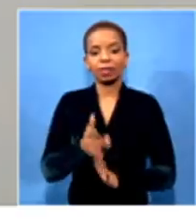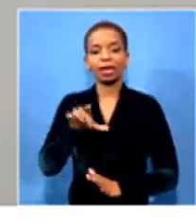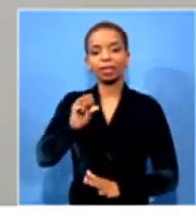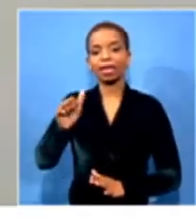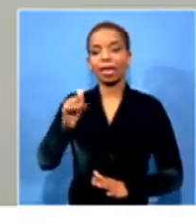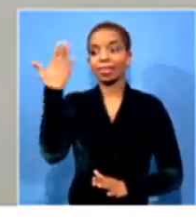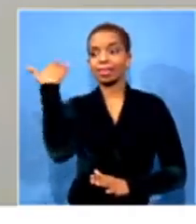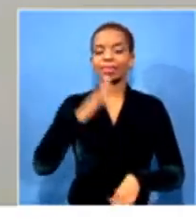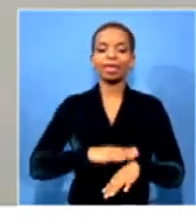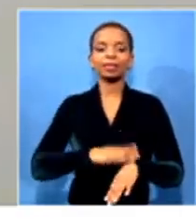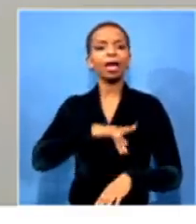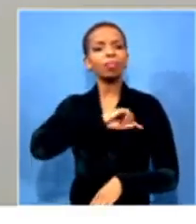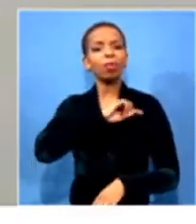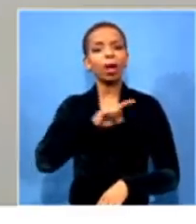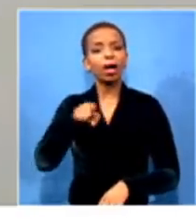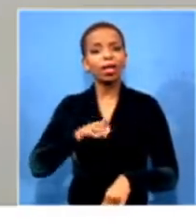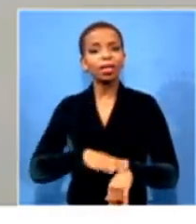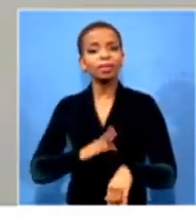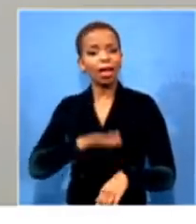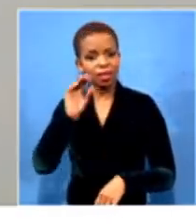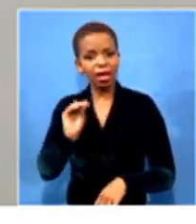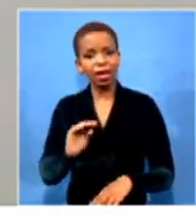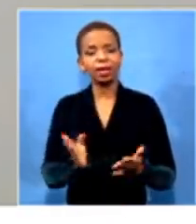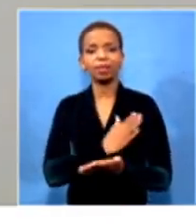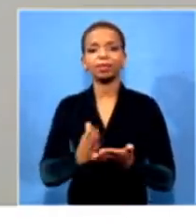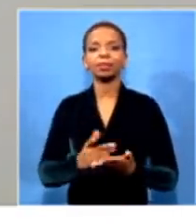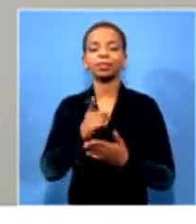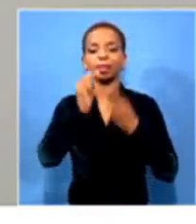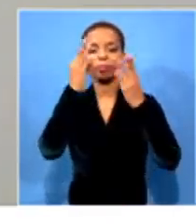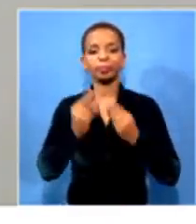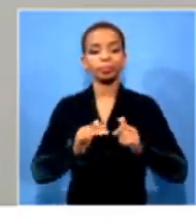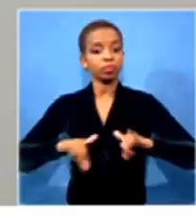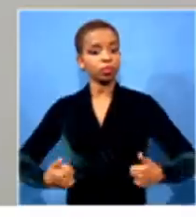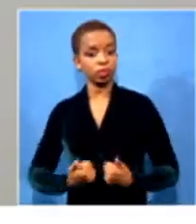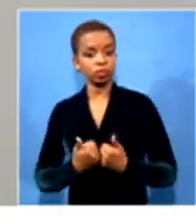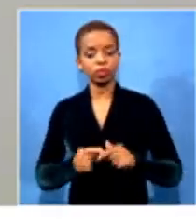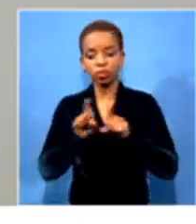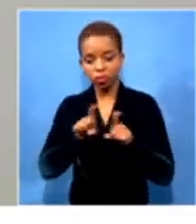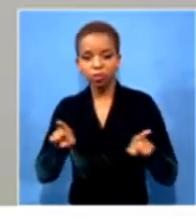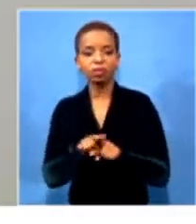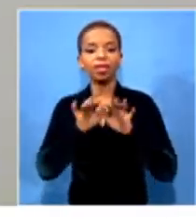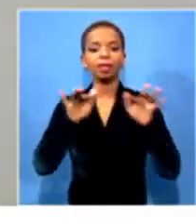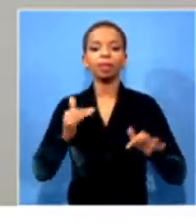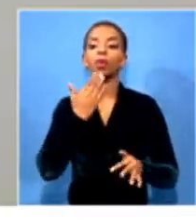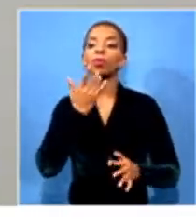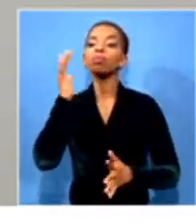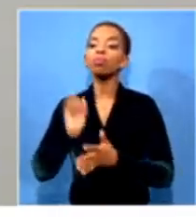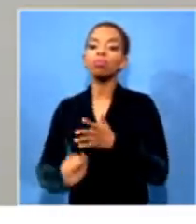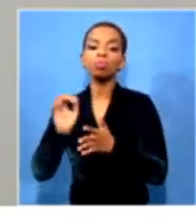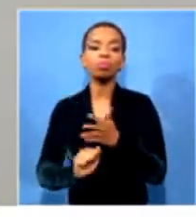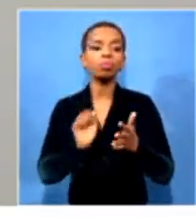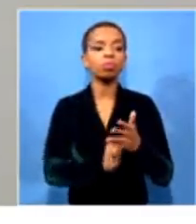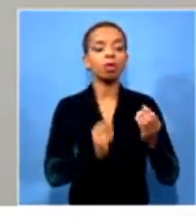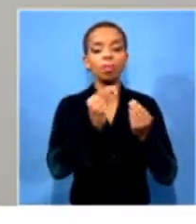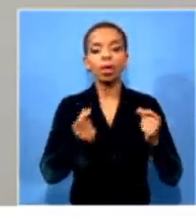SA Express had a CEO at that point in time. They had somebody in charge of the finances. These are the people that were taking money from the employees and were supposed to have paid